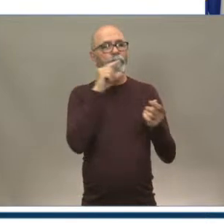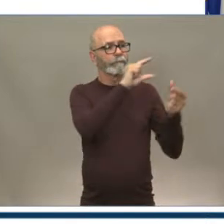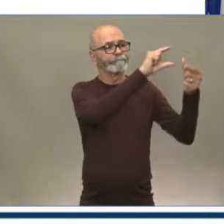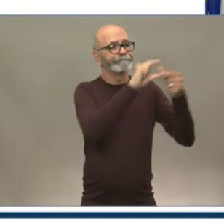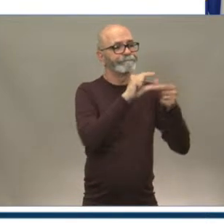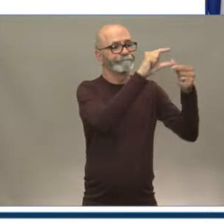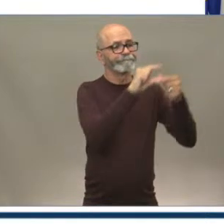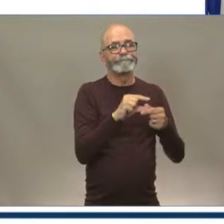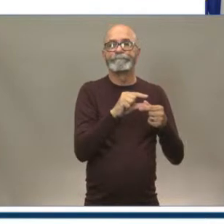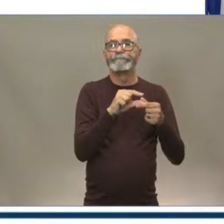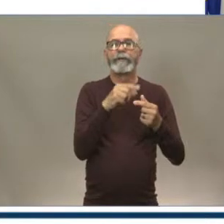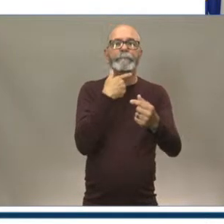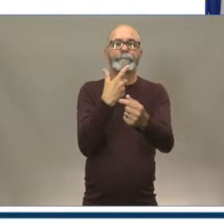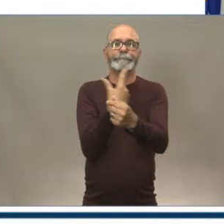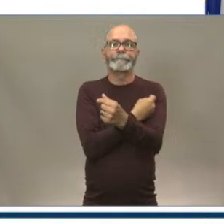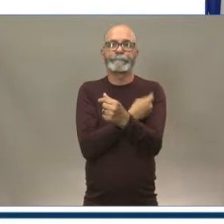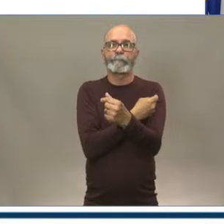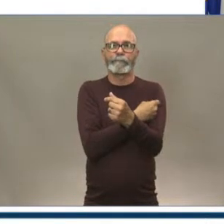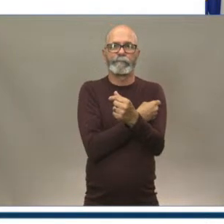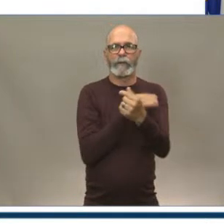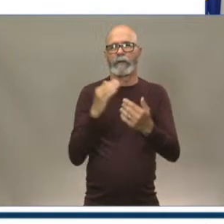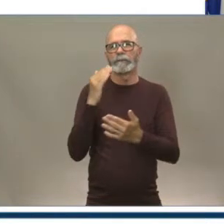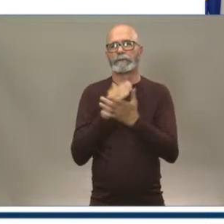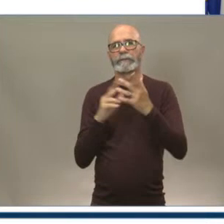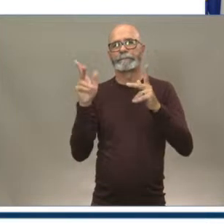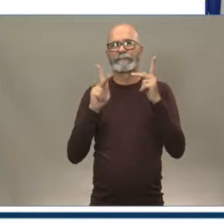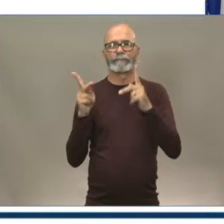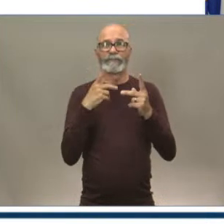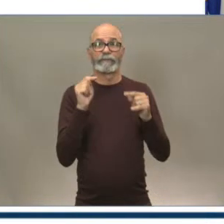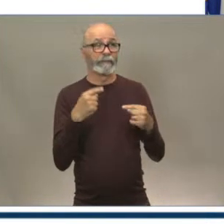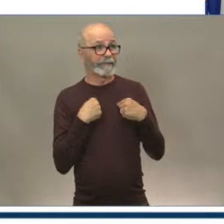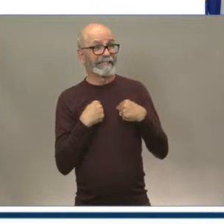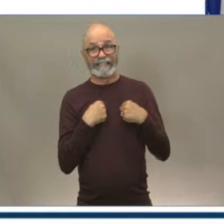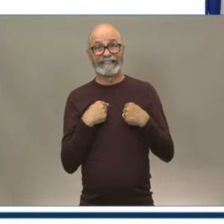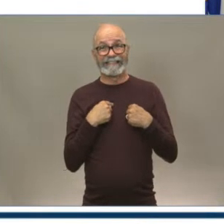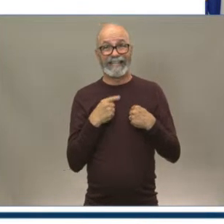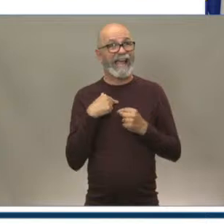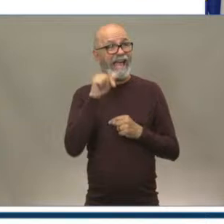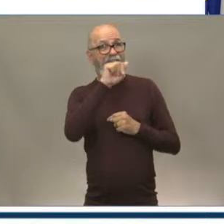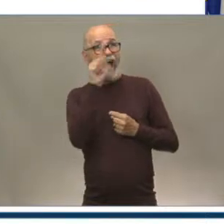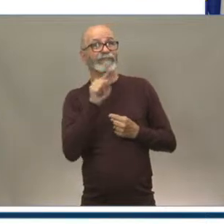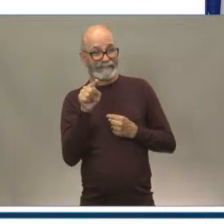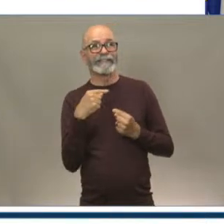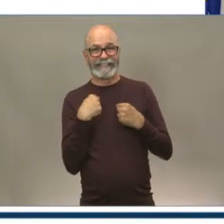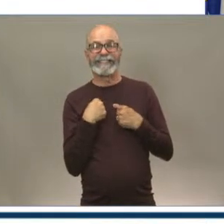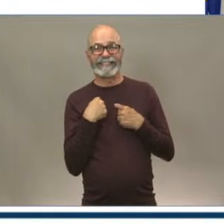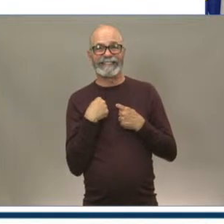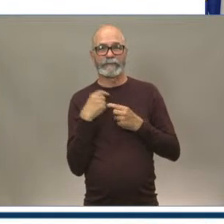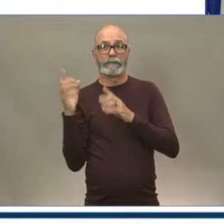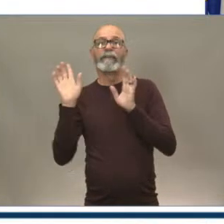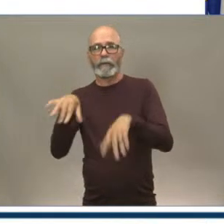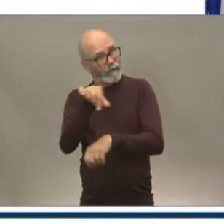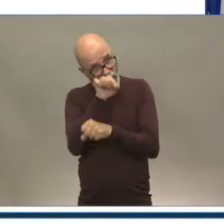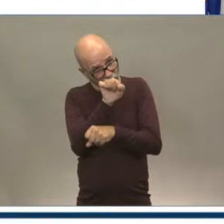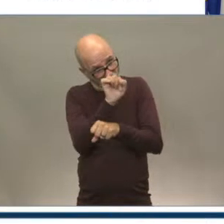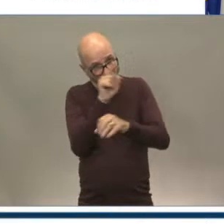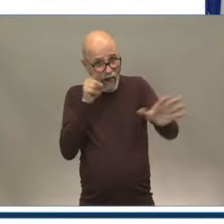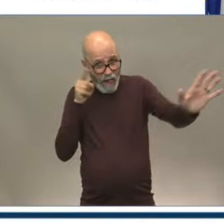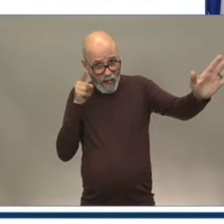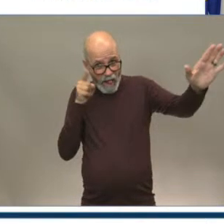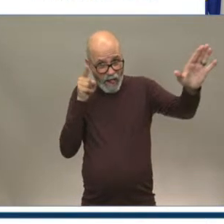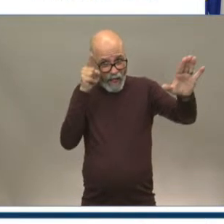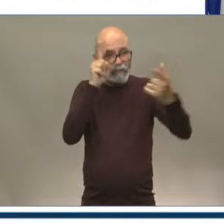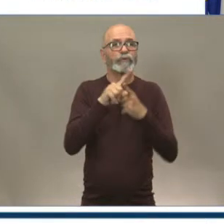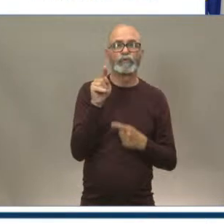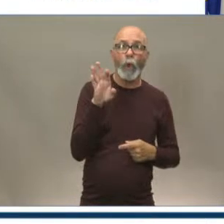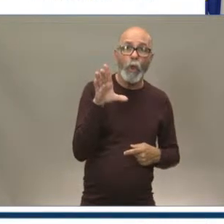were being required to travel an hour to Truro to get the AstraZeneca vaccine. And the reply I got was because of the age profile of the vaccine